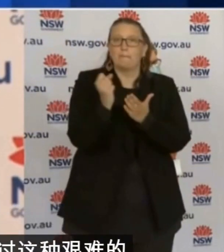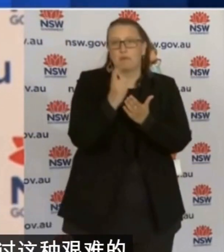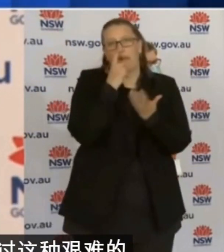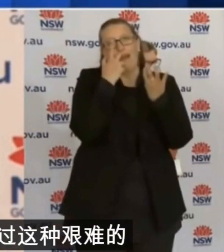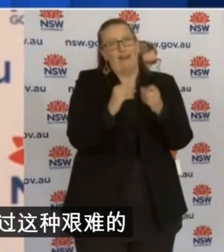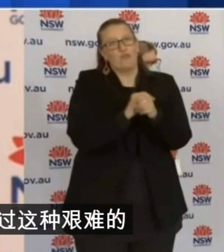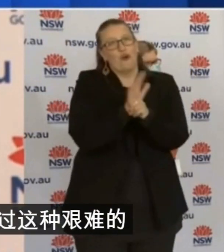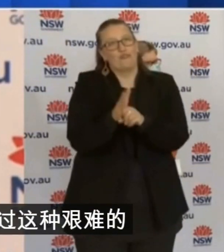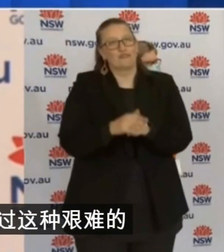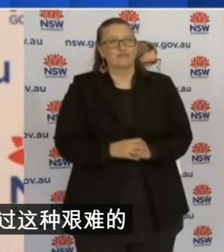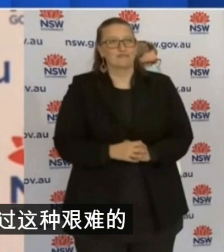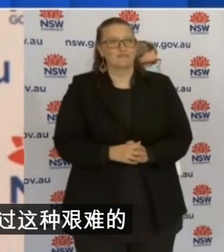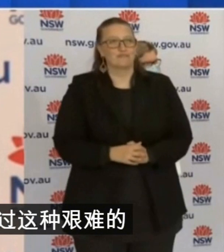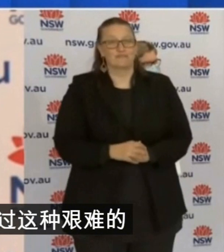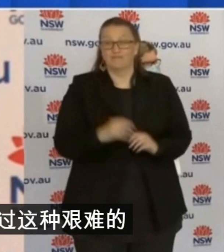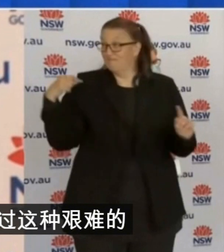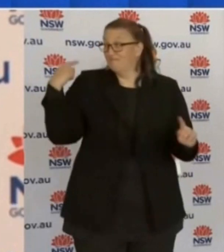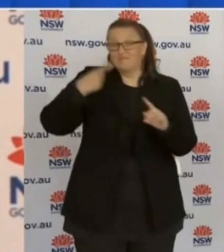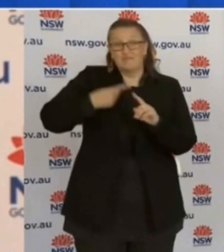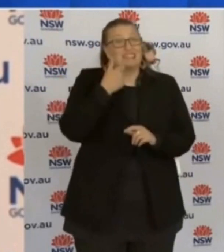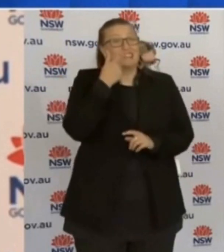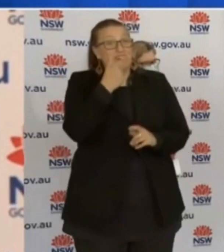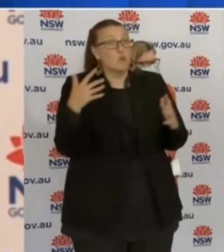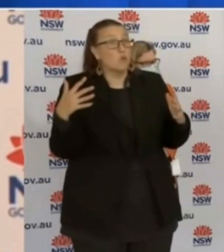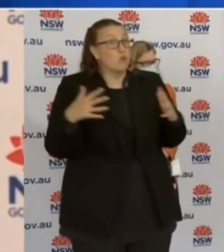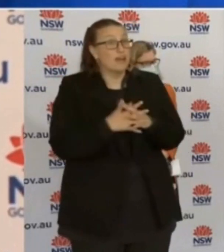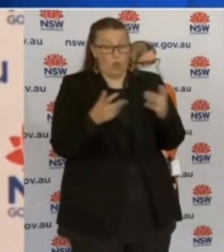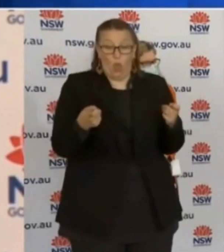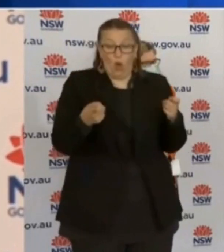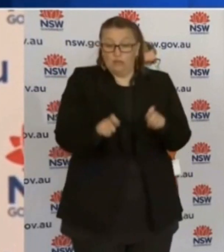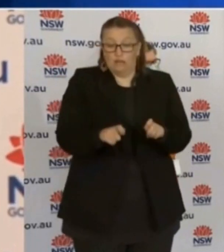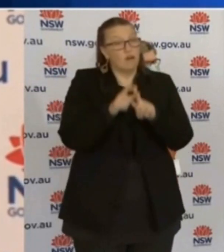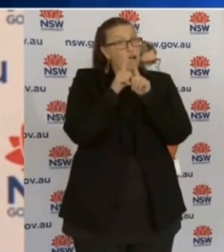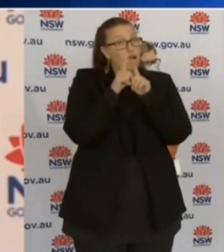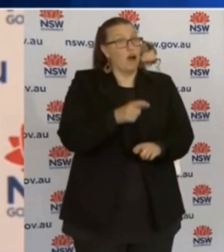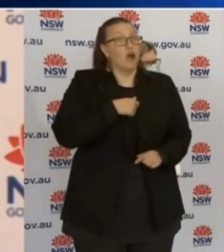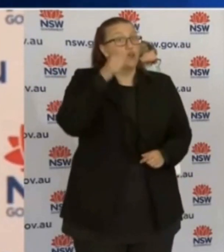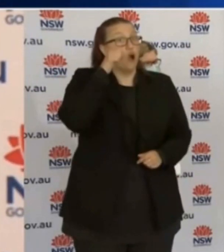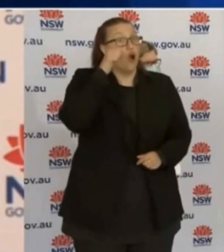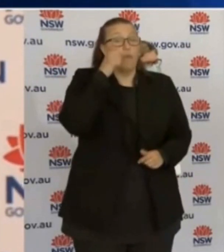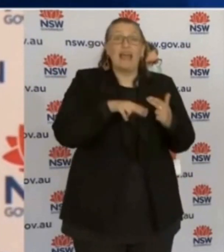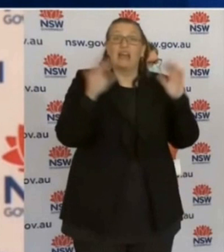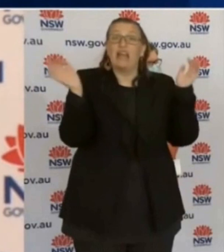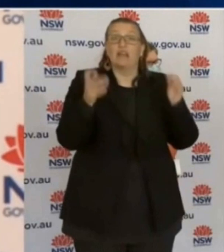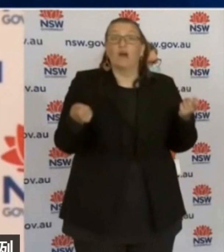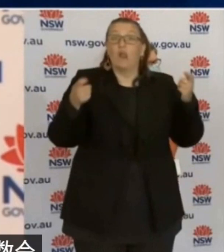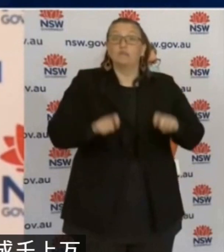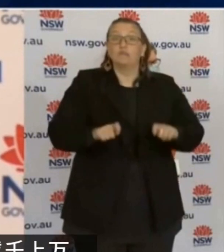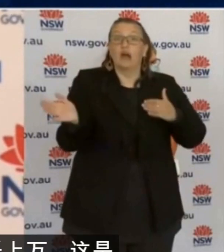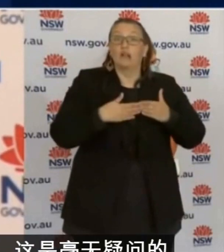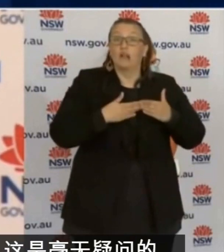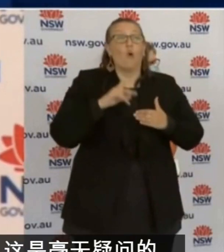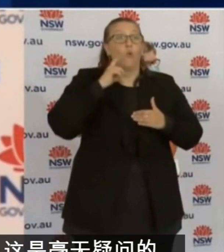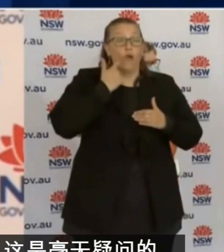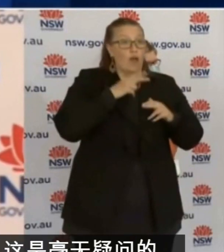been in this difficult lockdown for 6 or 7 weeks, the case numbers would undoubtedly have been in their thousands and thousands every day. That is